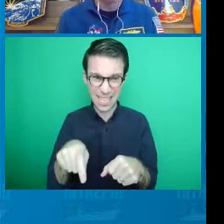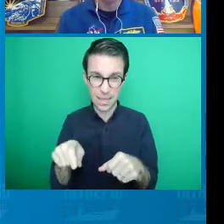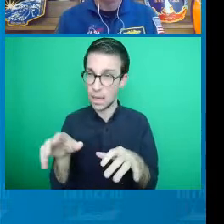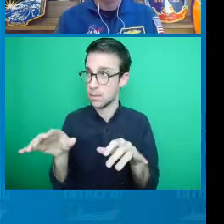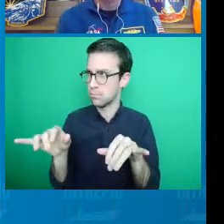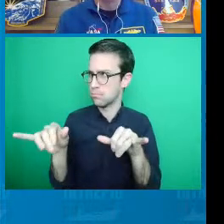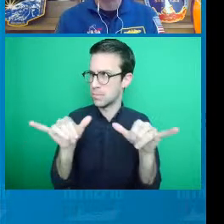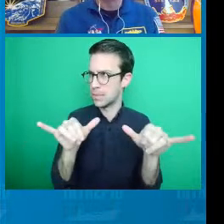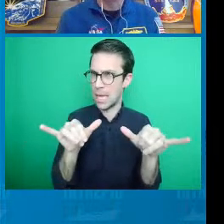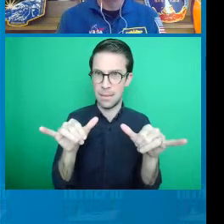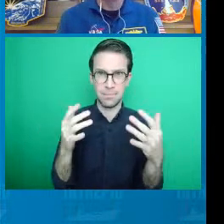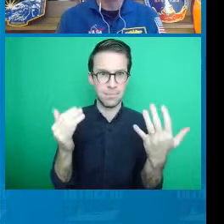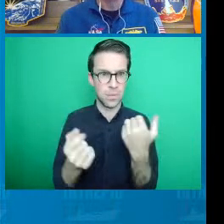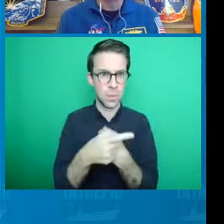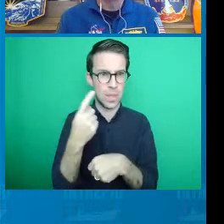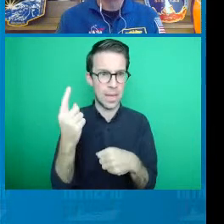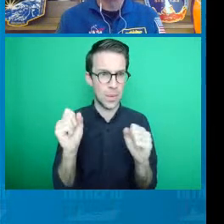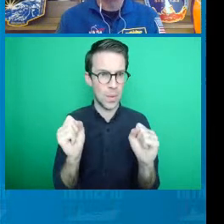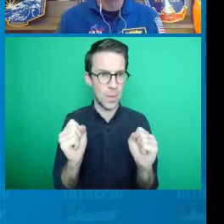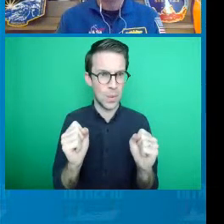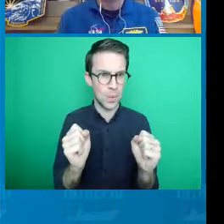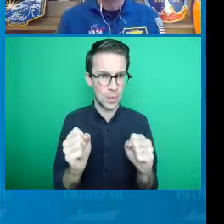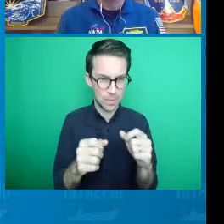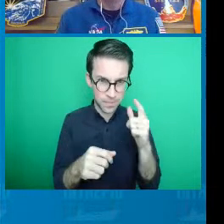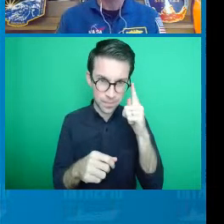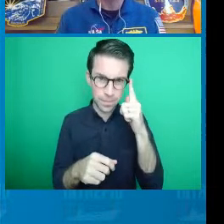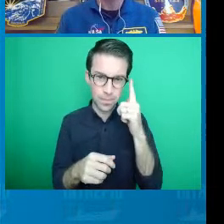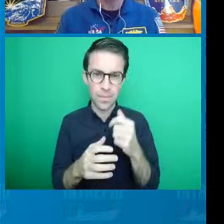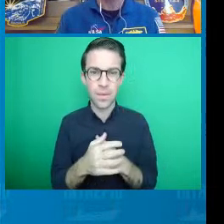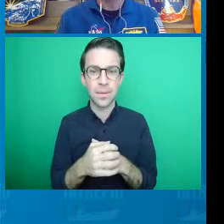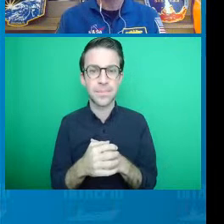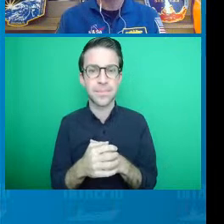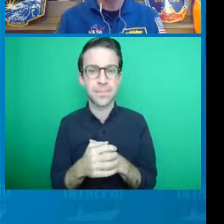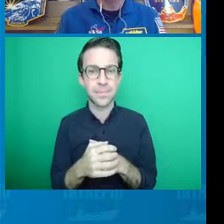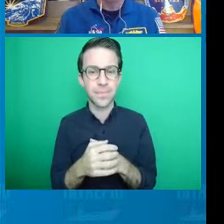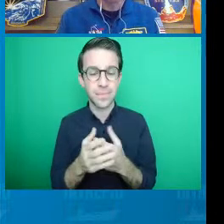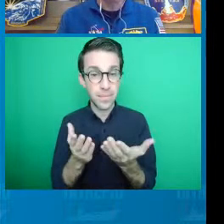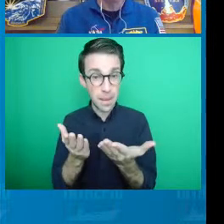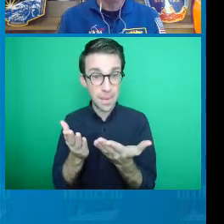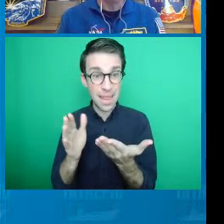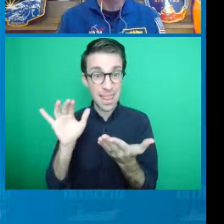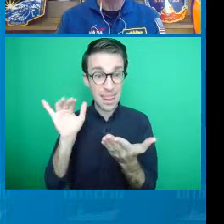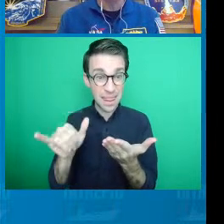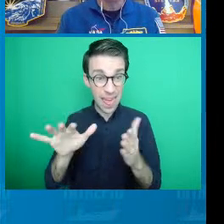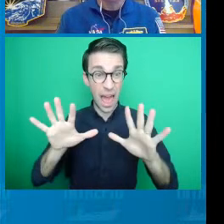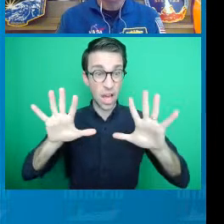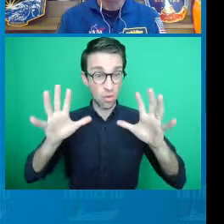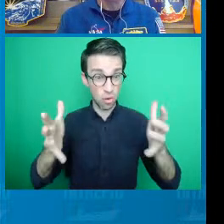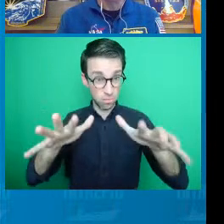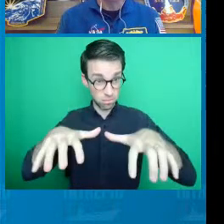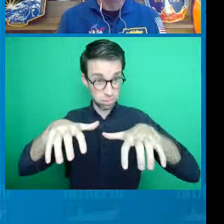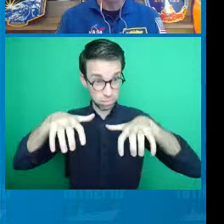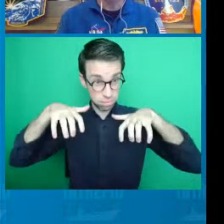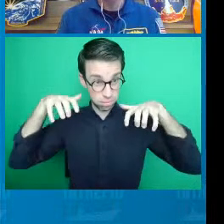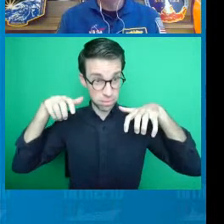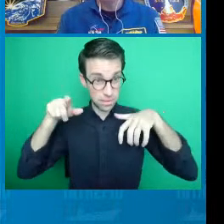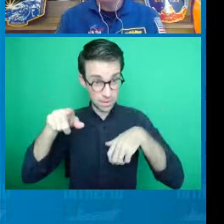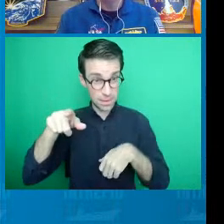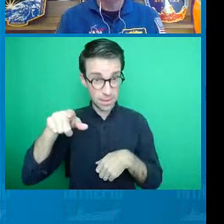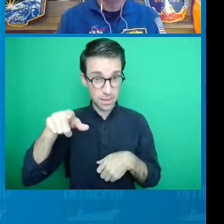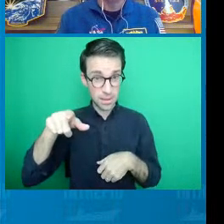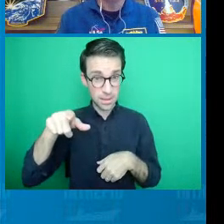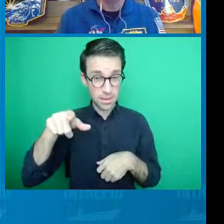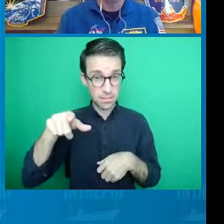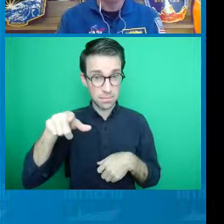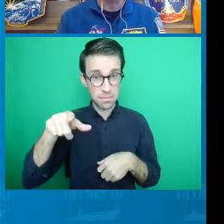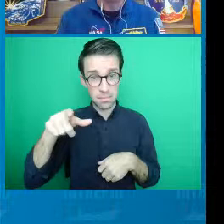lot of ways. We were the only warm ones in the stadium, but that group of people behind us was actually